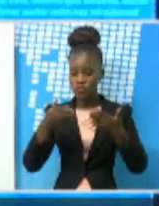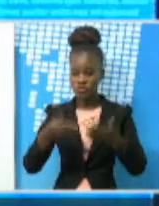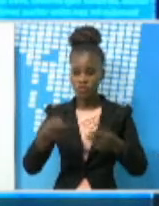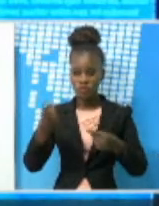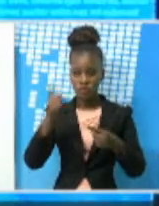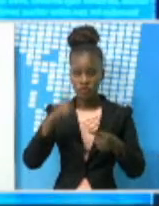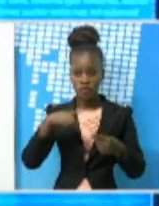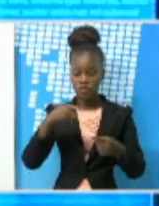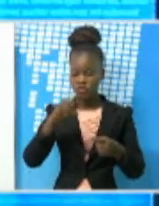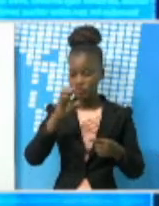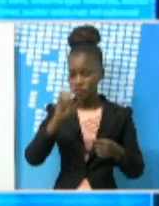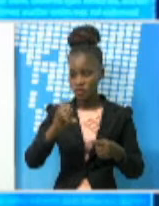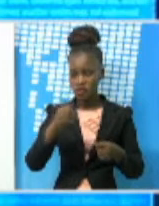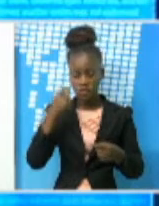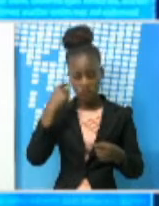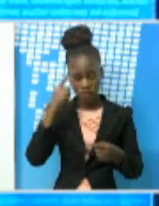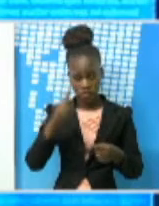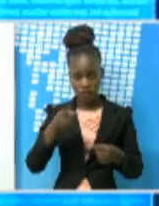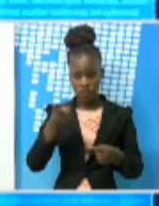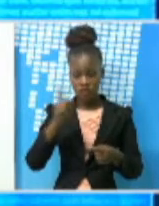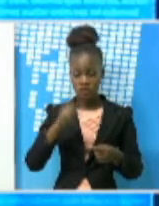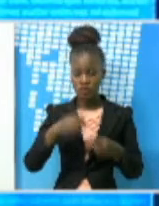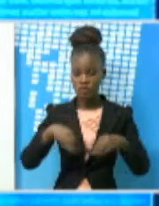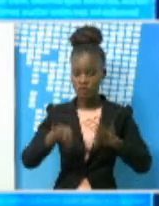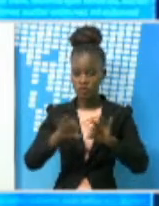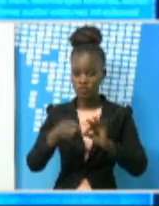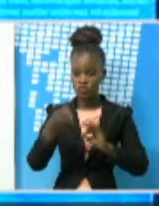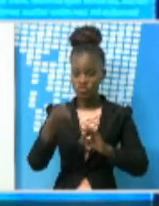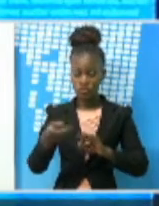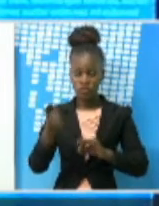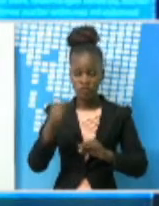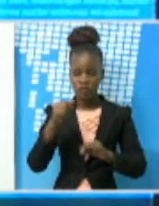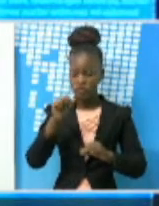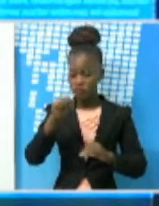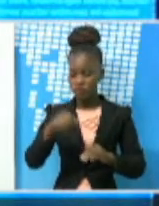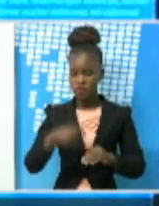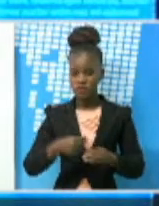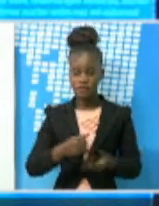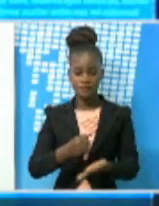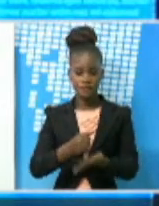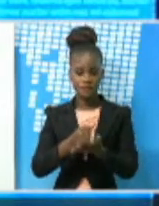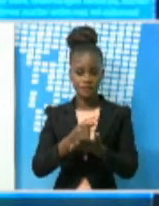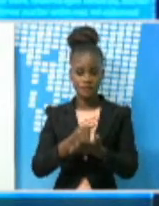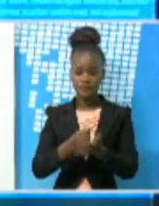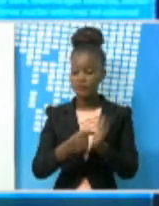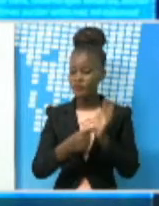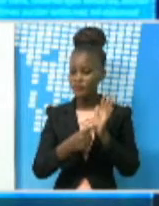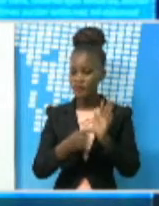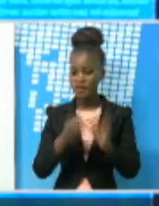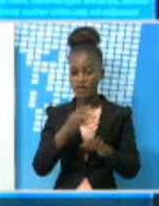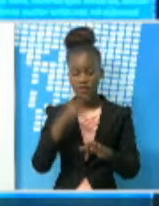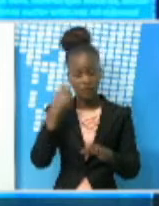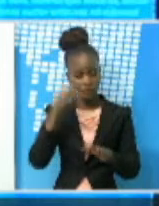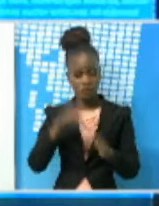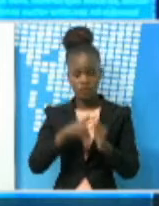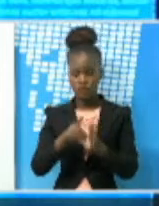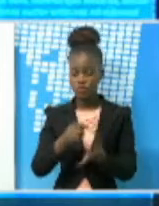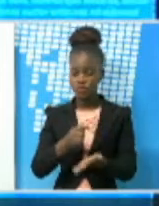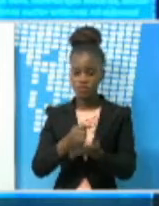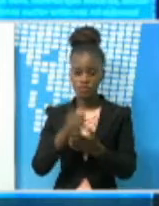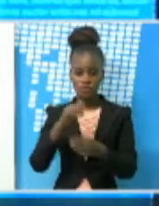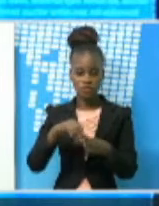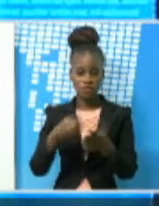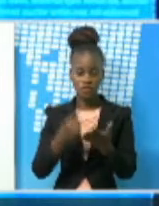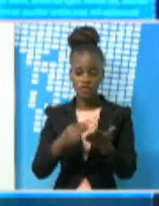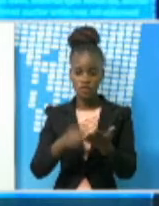COVID-19 epidemic highlighted the importance and vulnerability of women. Women were, for instance, left out for economic aid measures in Uganda